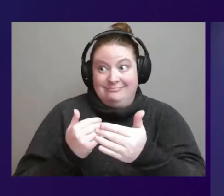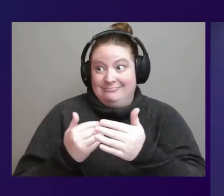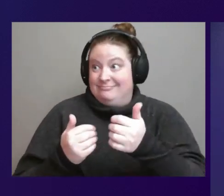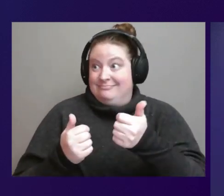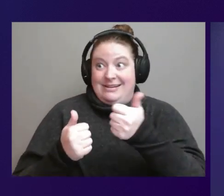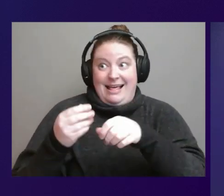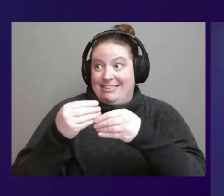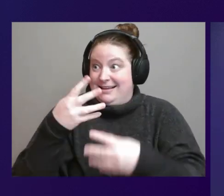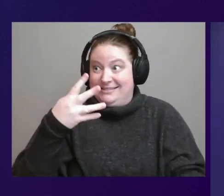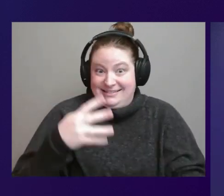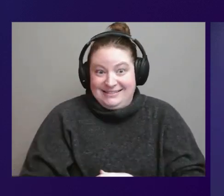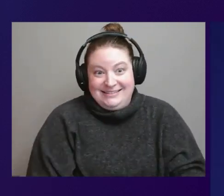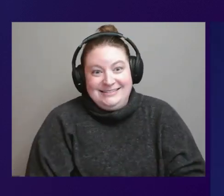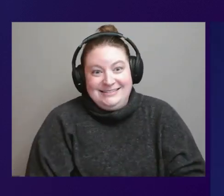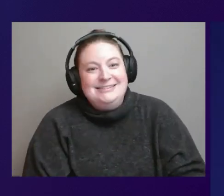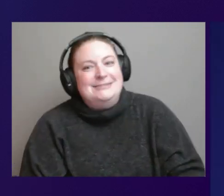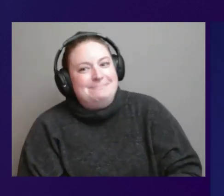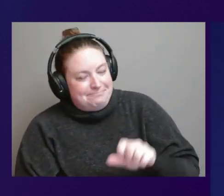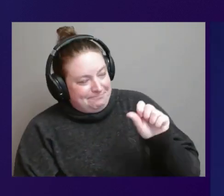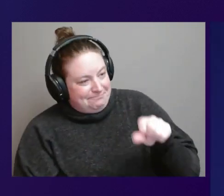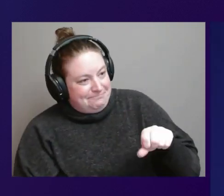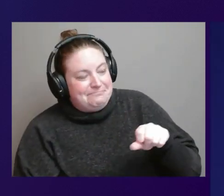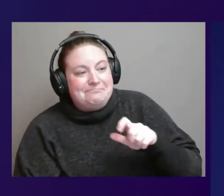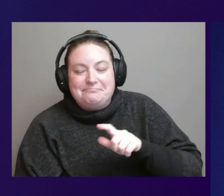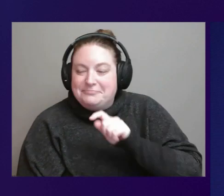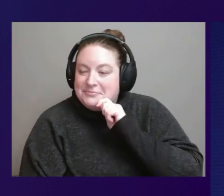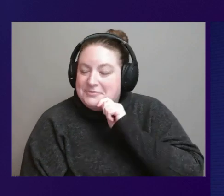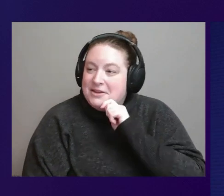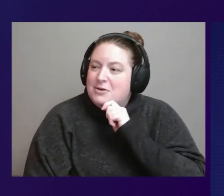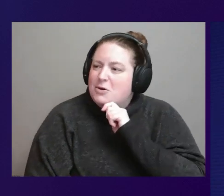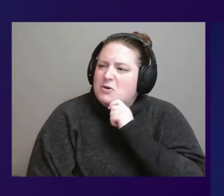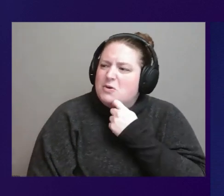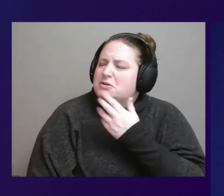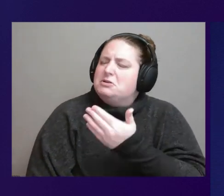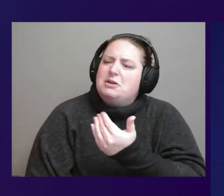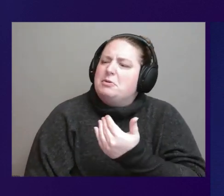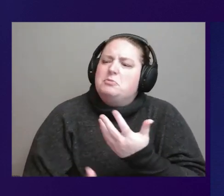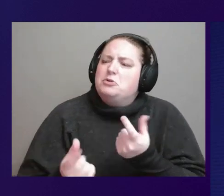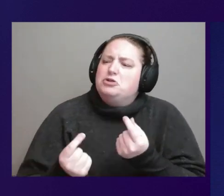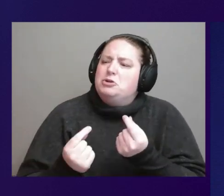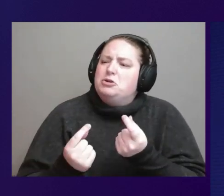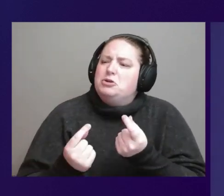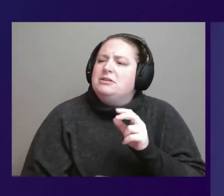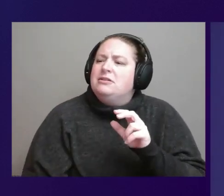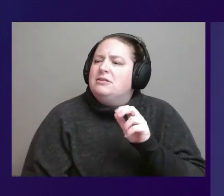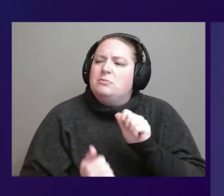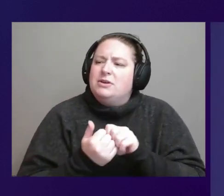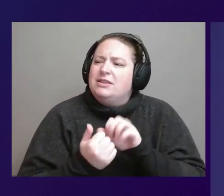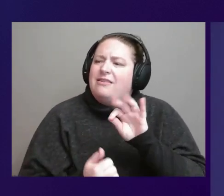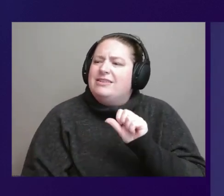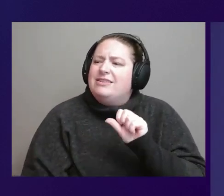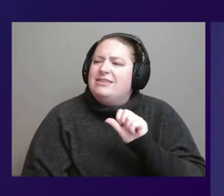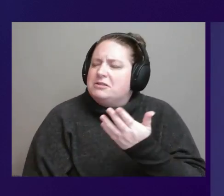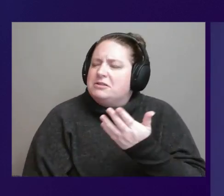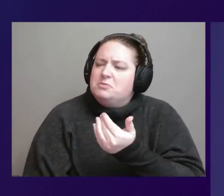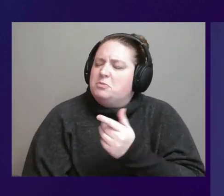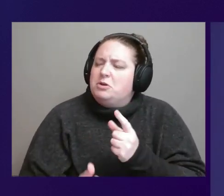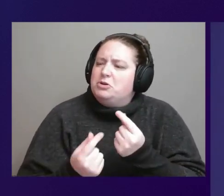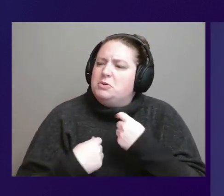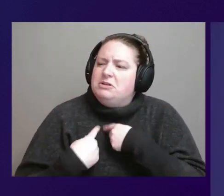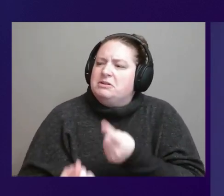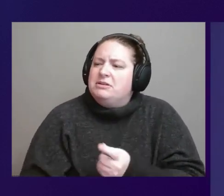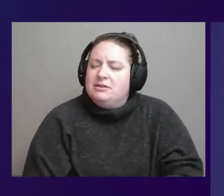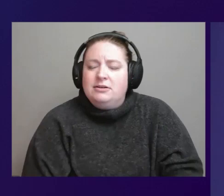bit more about what's been going on your side. Some of the things that NetApp's been doing with FSX. Really exciting developments as well. Yeah, a lot of our work has gone into